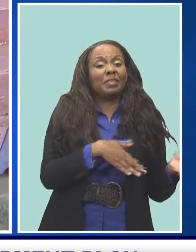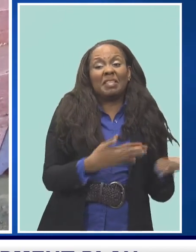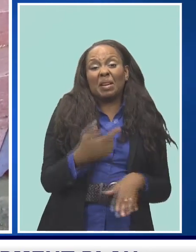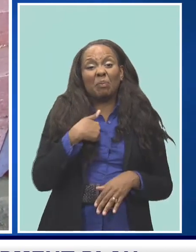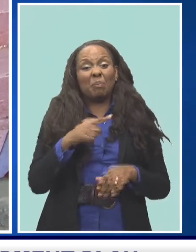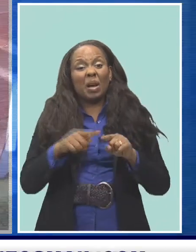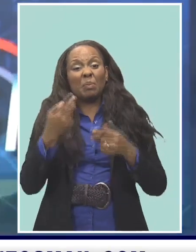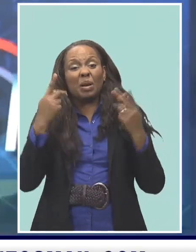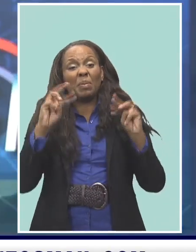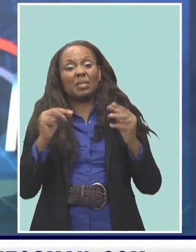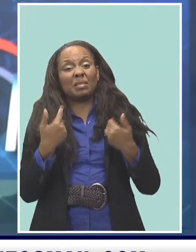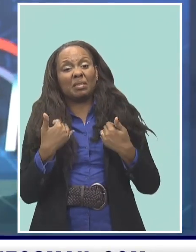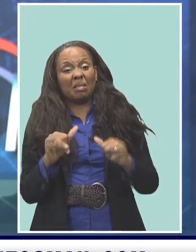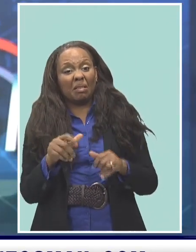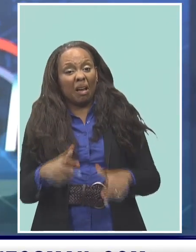there.